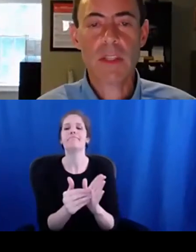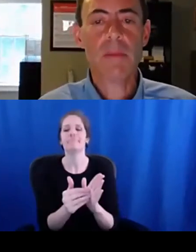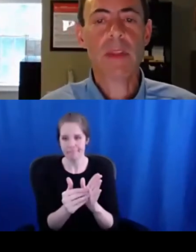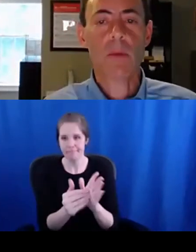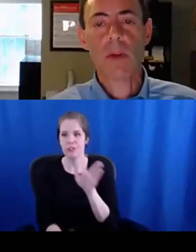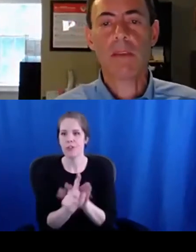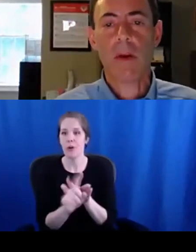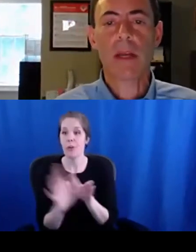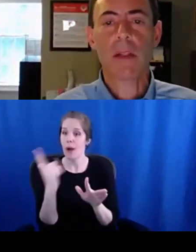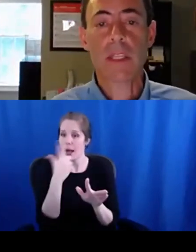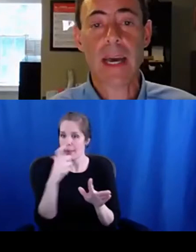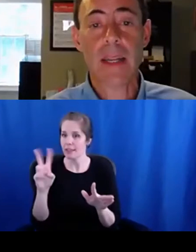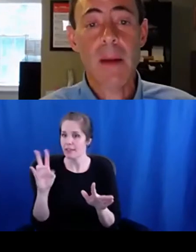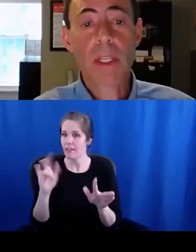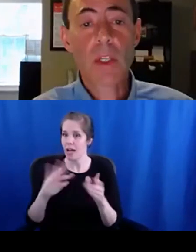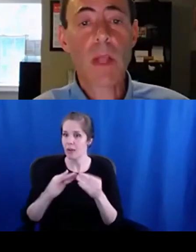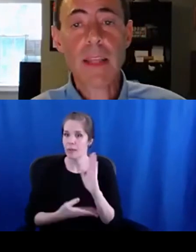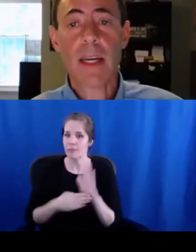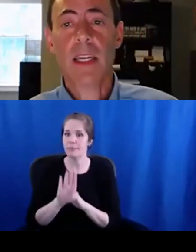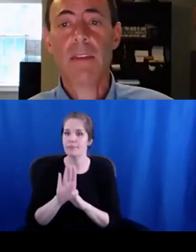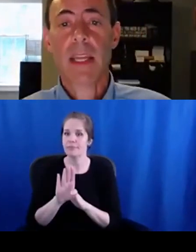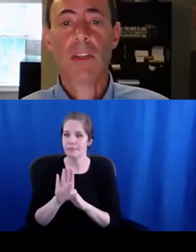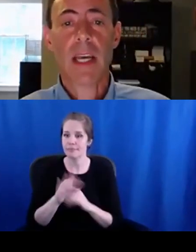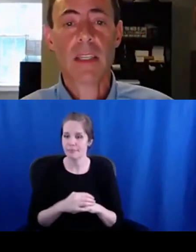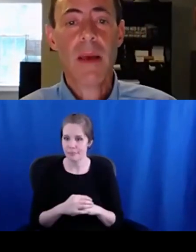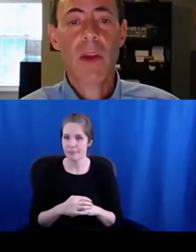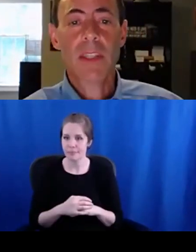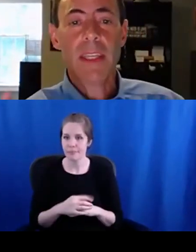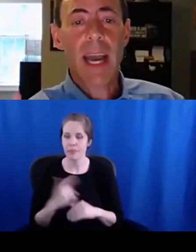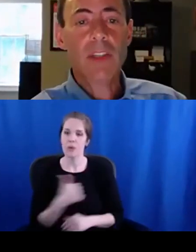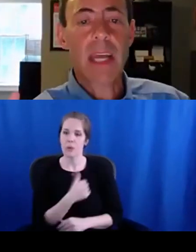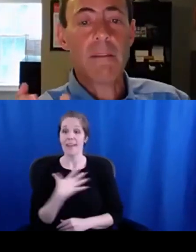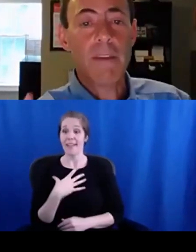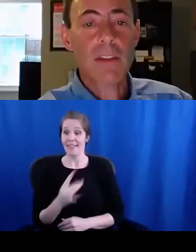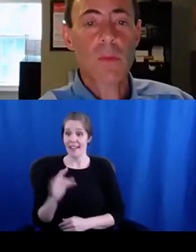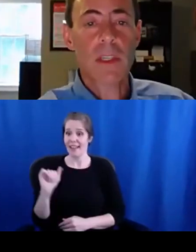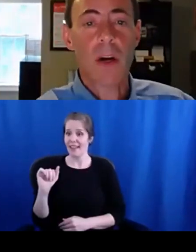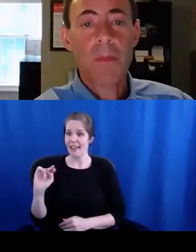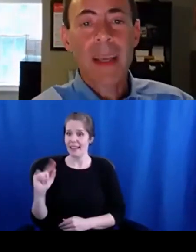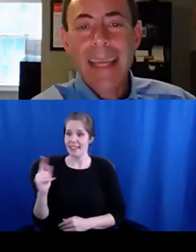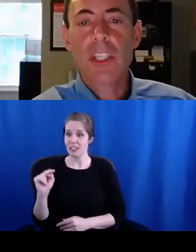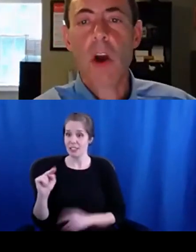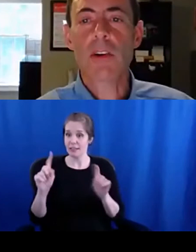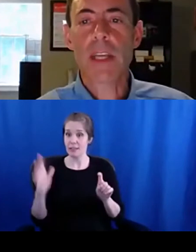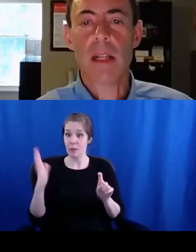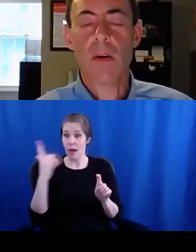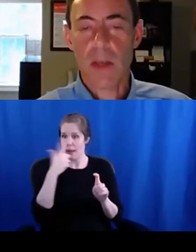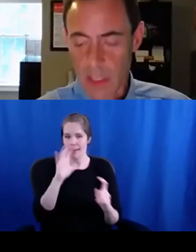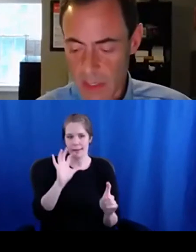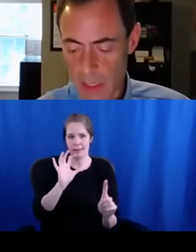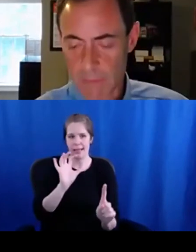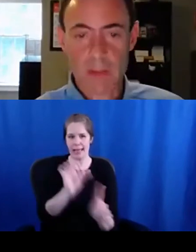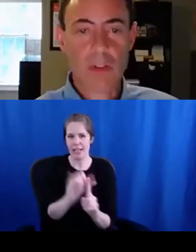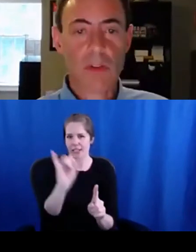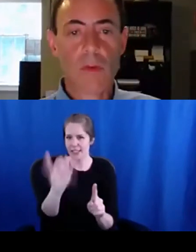this is something that we're looking very closely at. But we do like the idea of the antigen test because it catches that infectious window in darker yellow in the middle